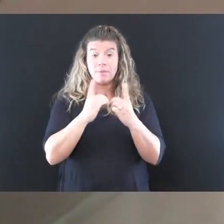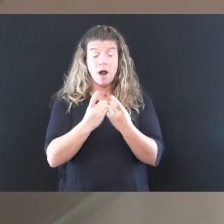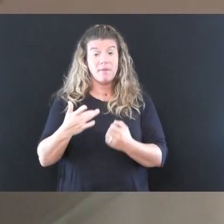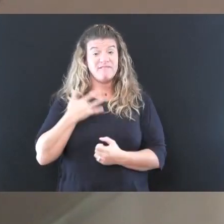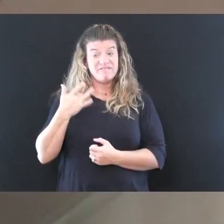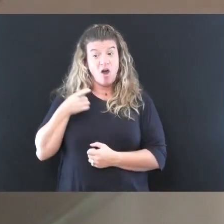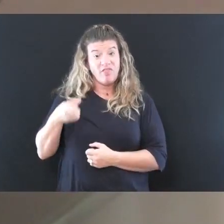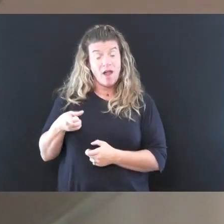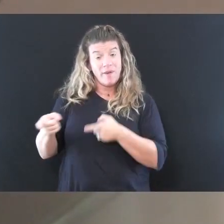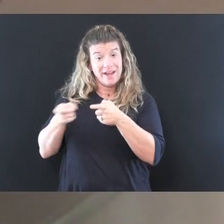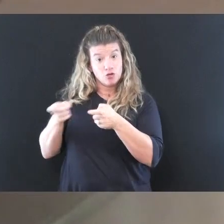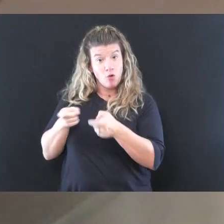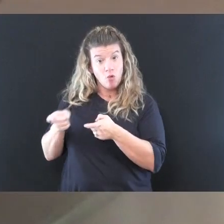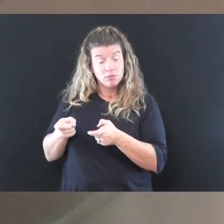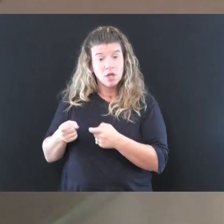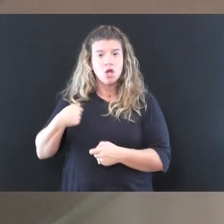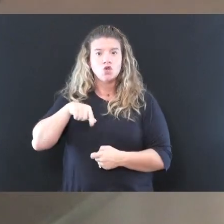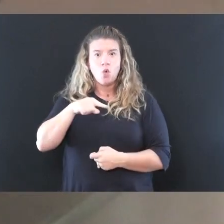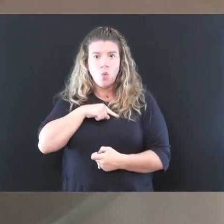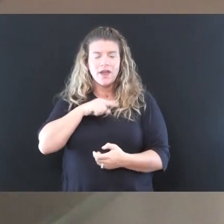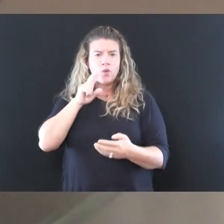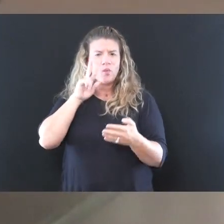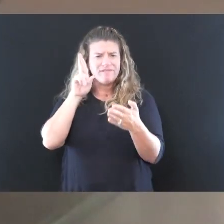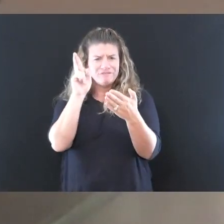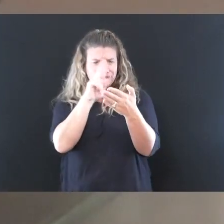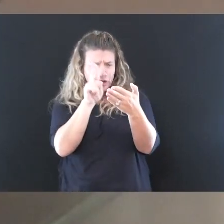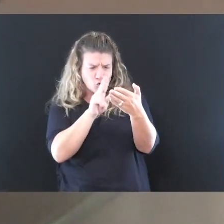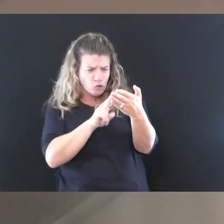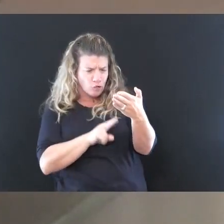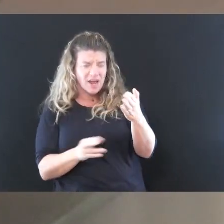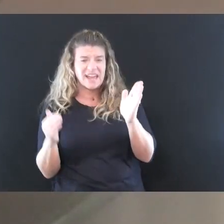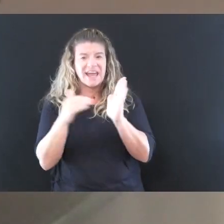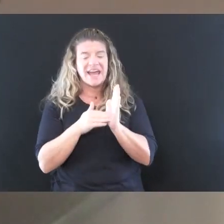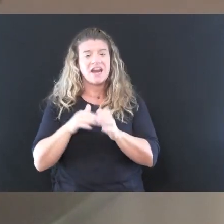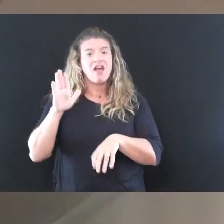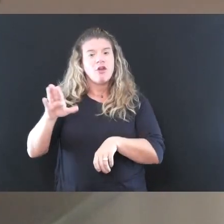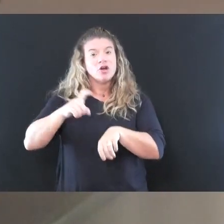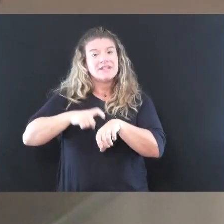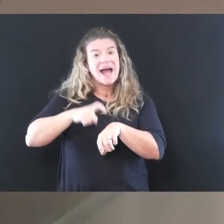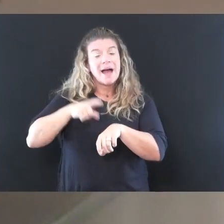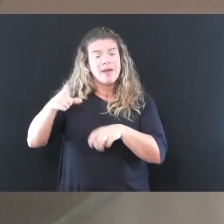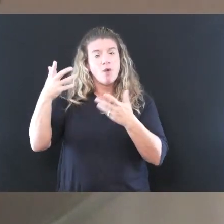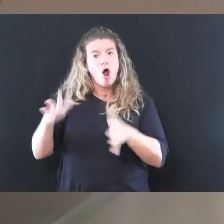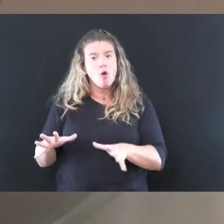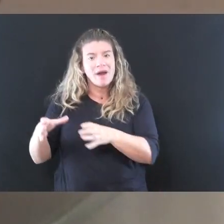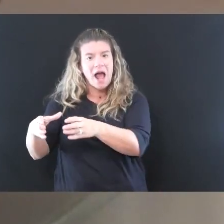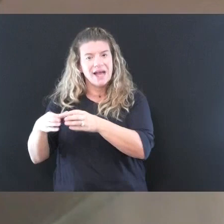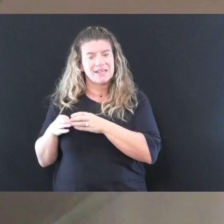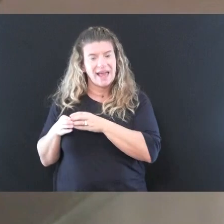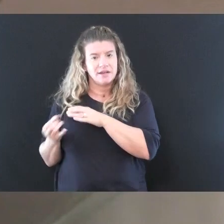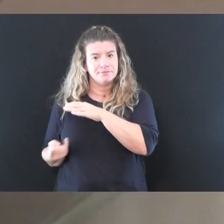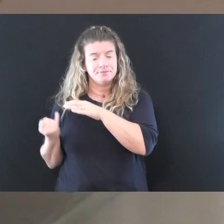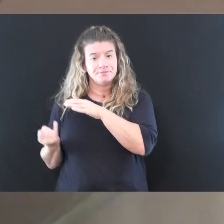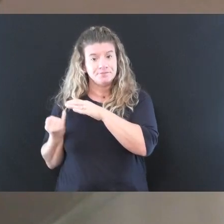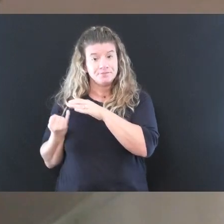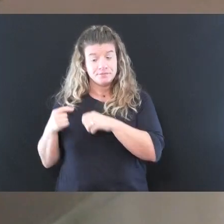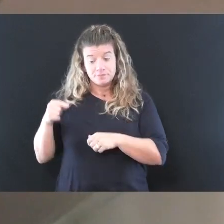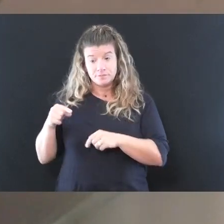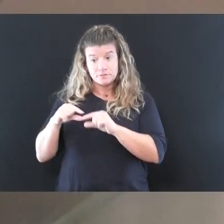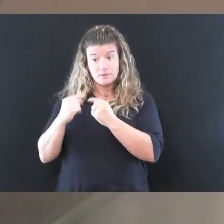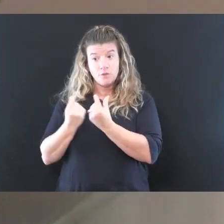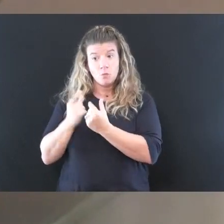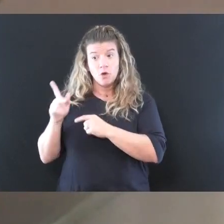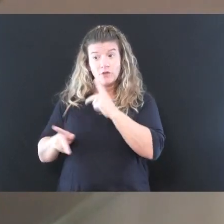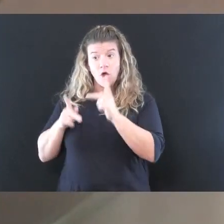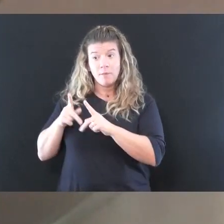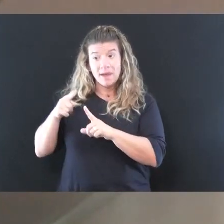then we re-reviewed the time in which they had been in isolation. And we had found that a group of these people were